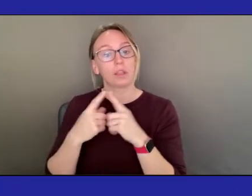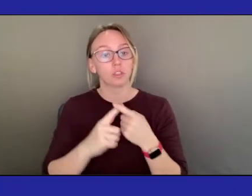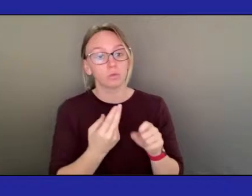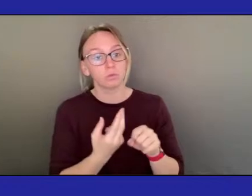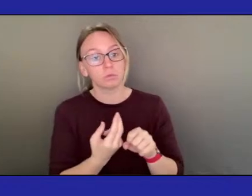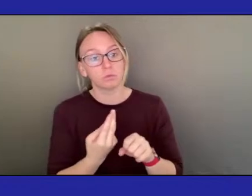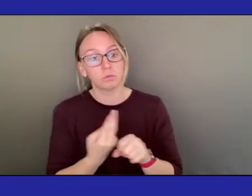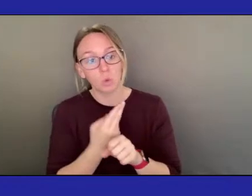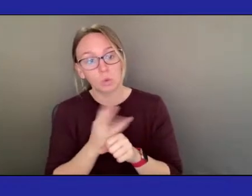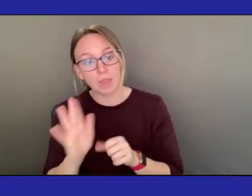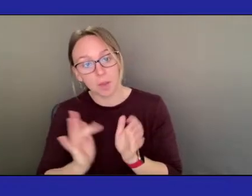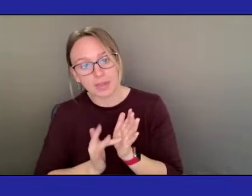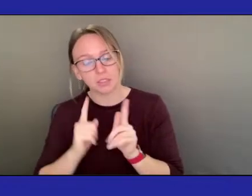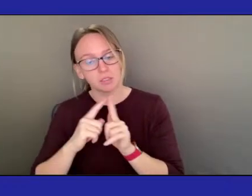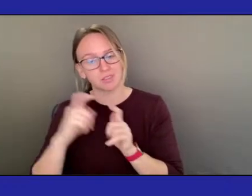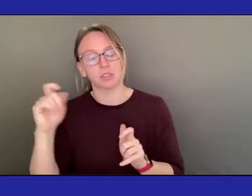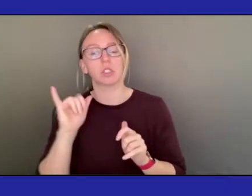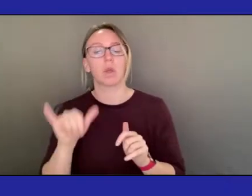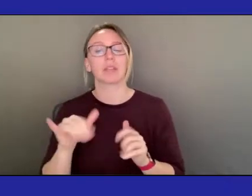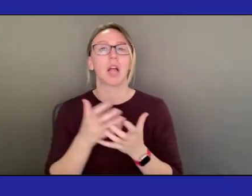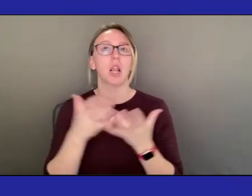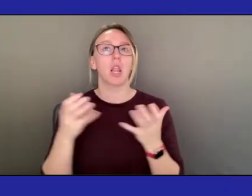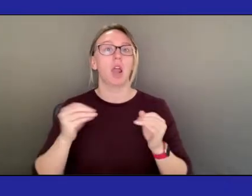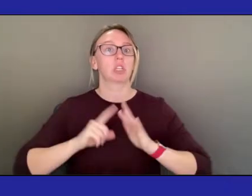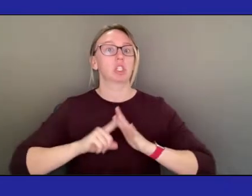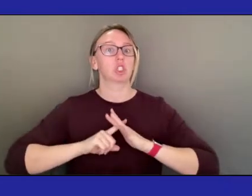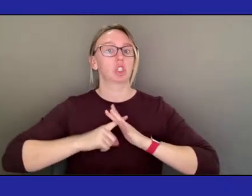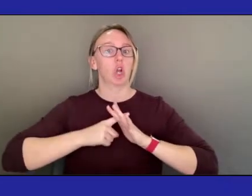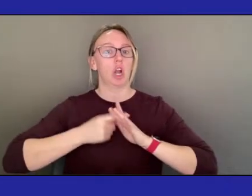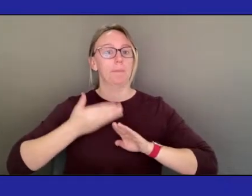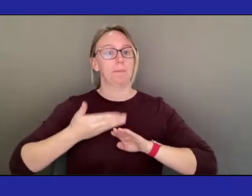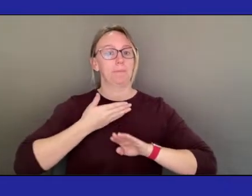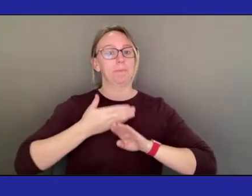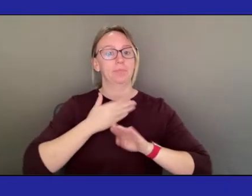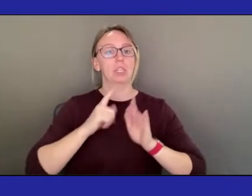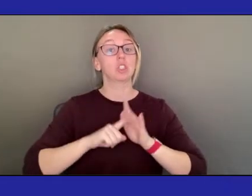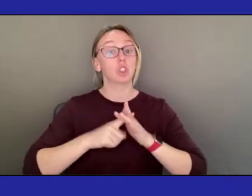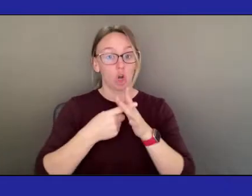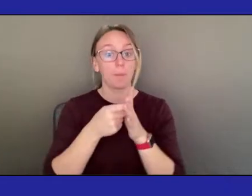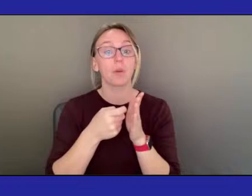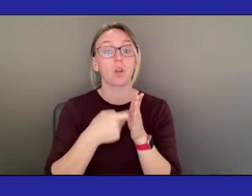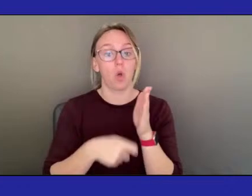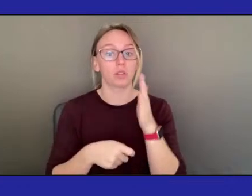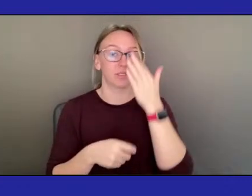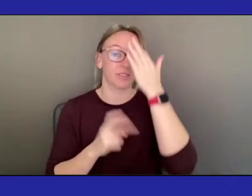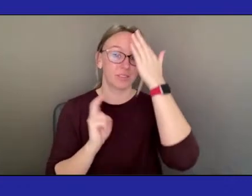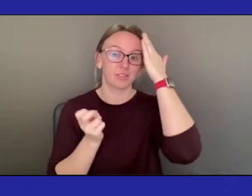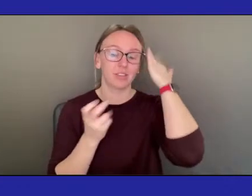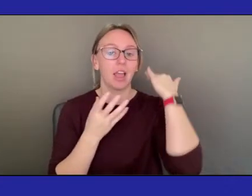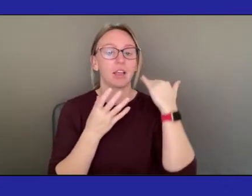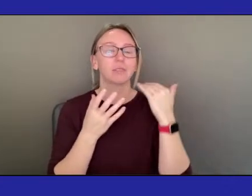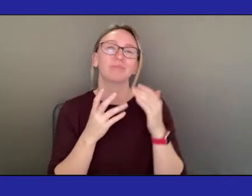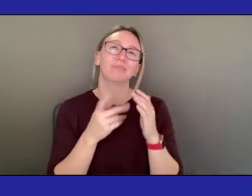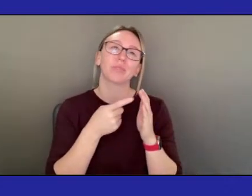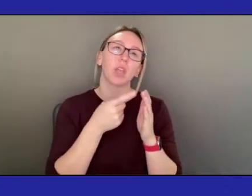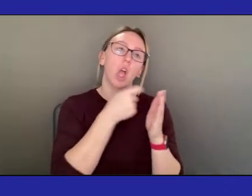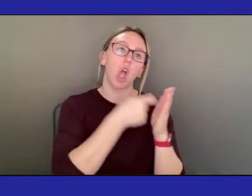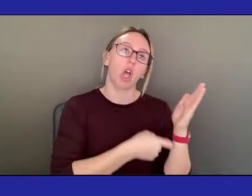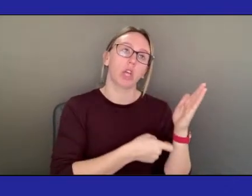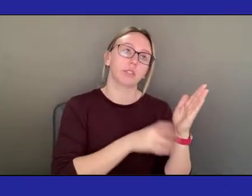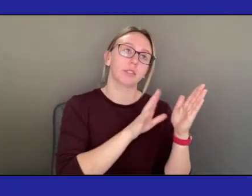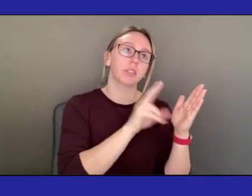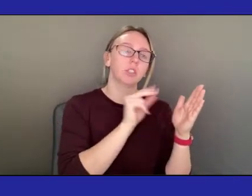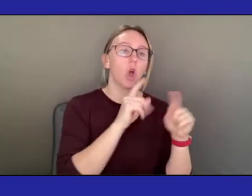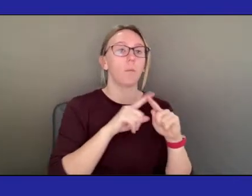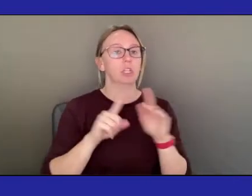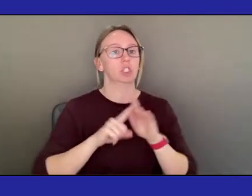startup. It has some startup costs, or energy, not like dollar wise, but